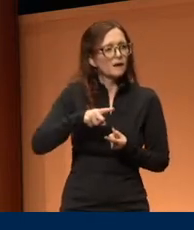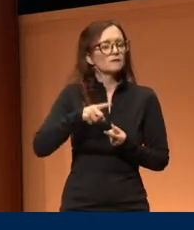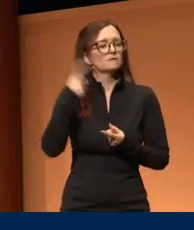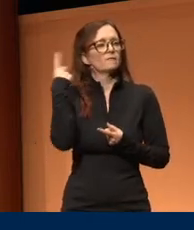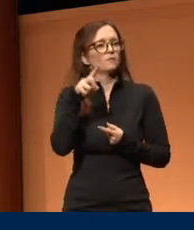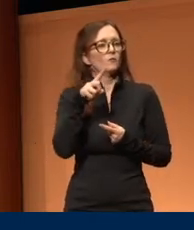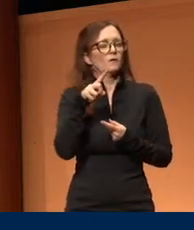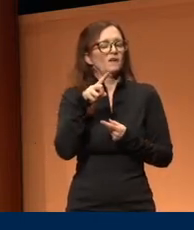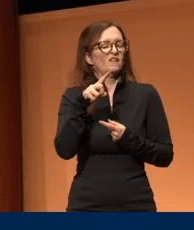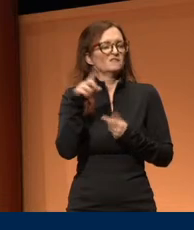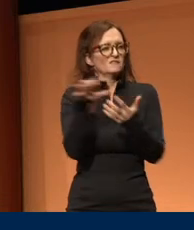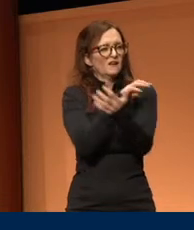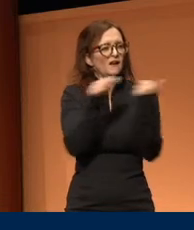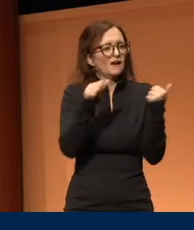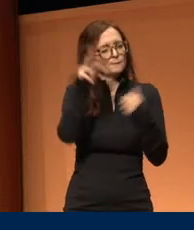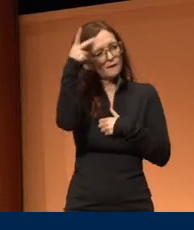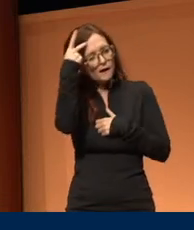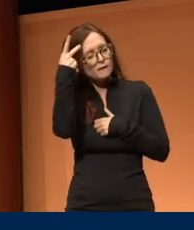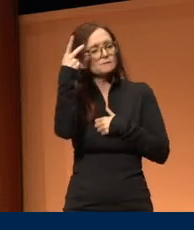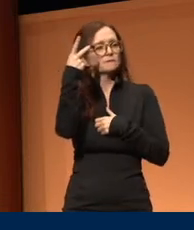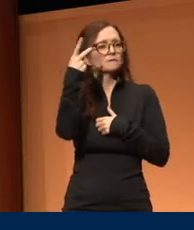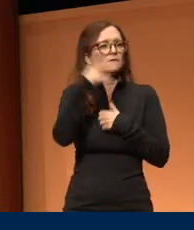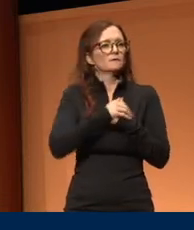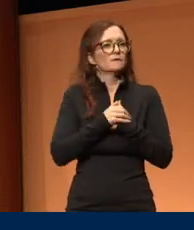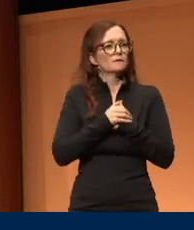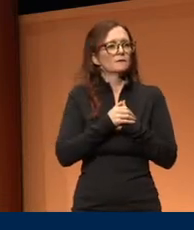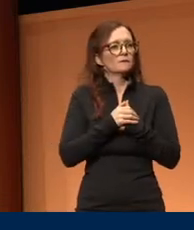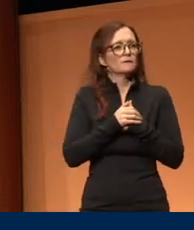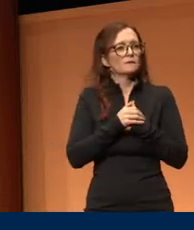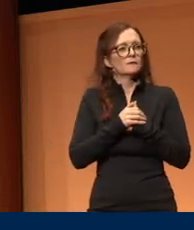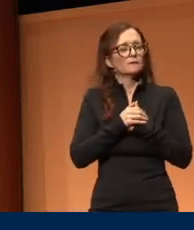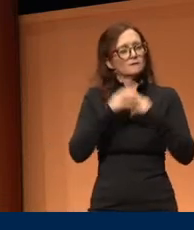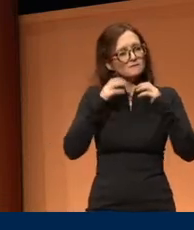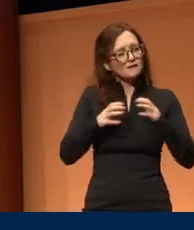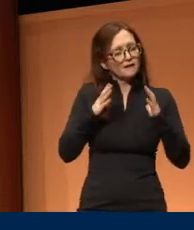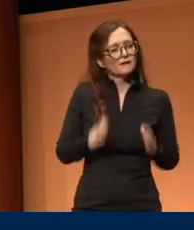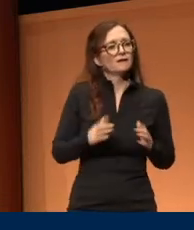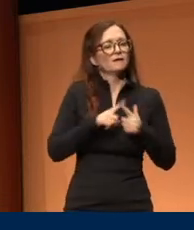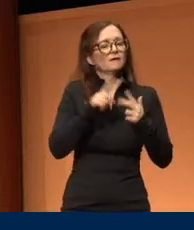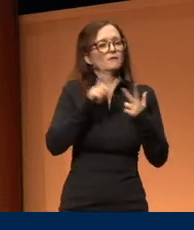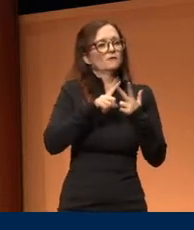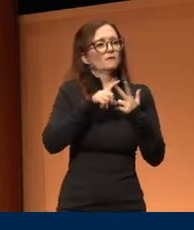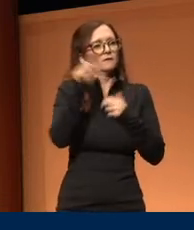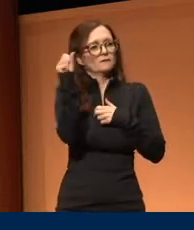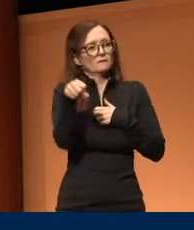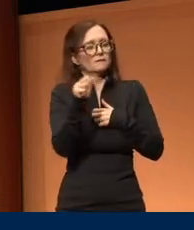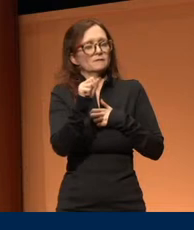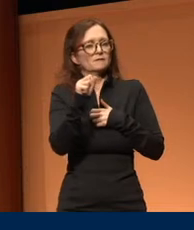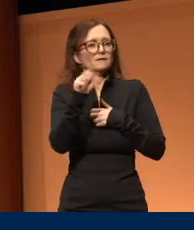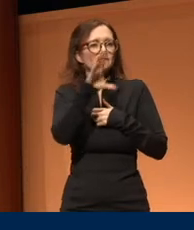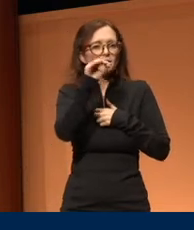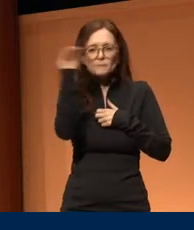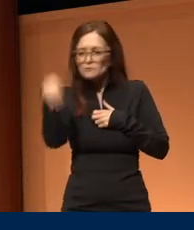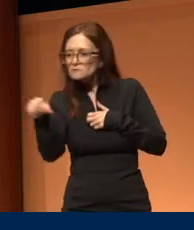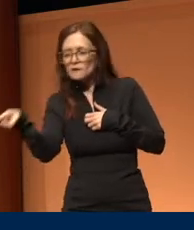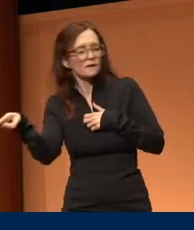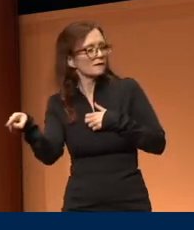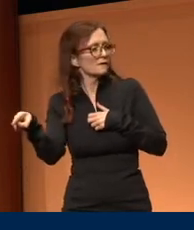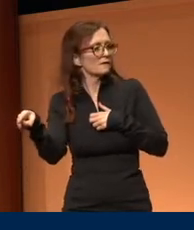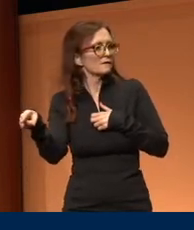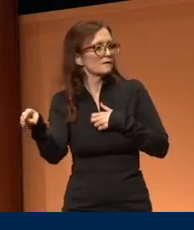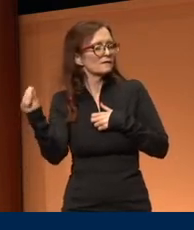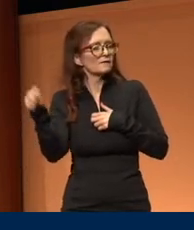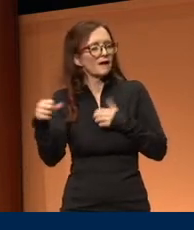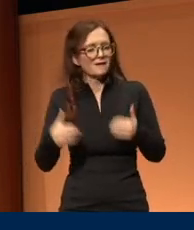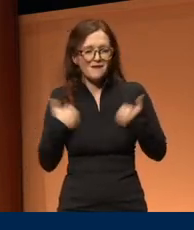corruption of money than electoral politics ever will be. Citizens' assemblies include 50% of women by construction,